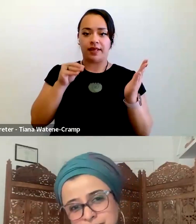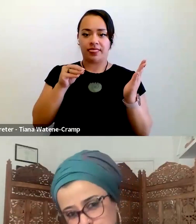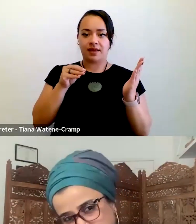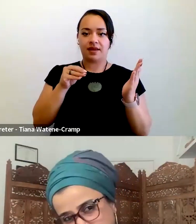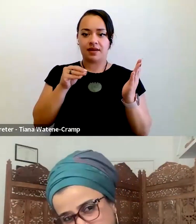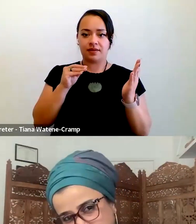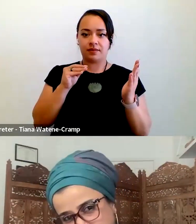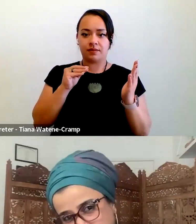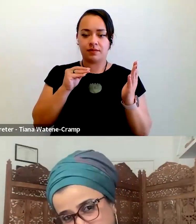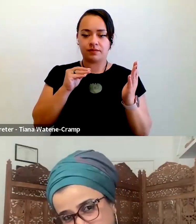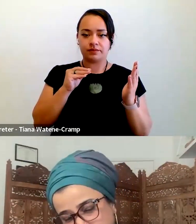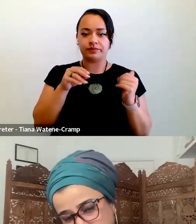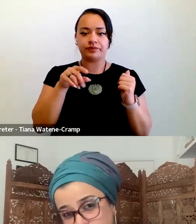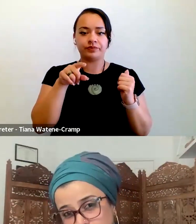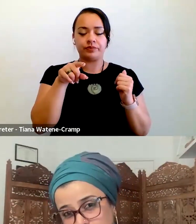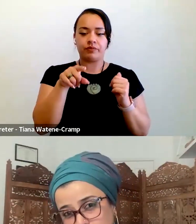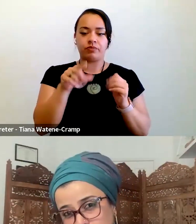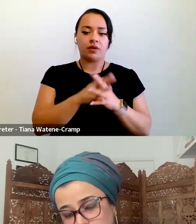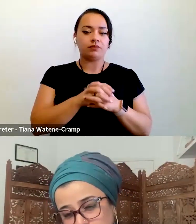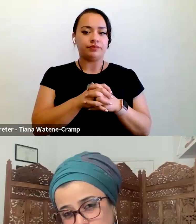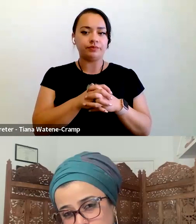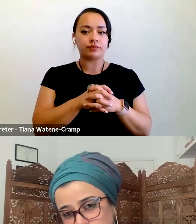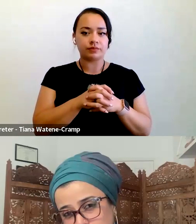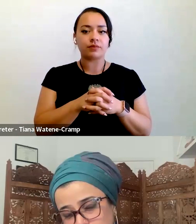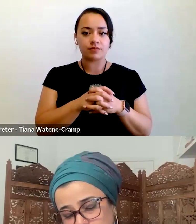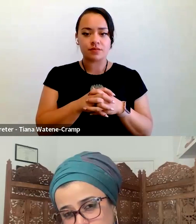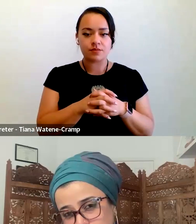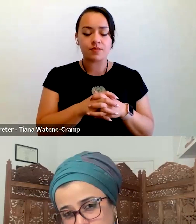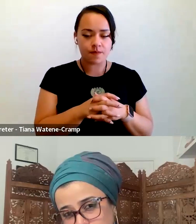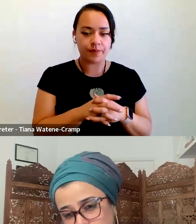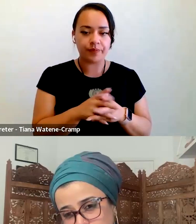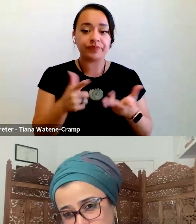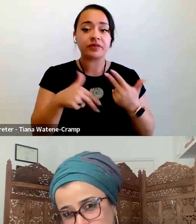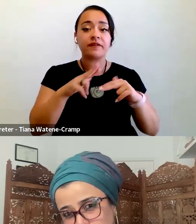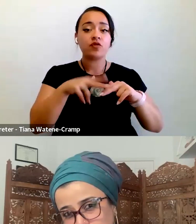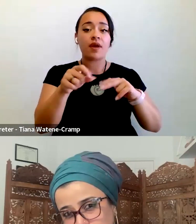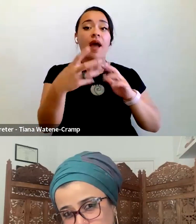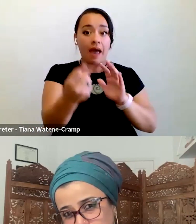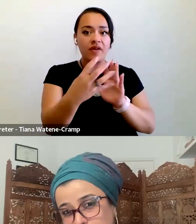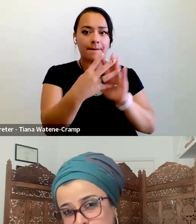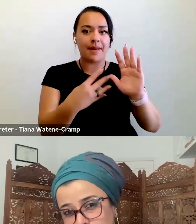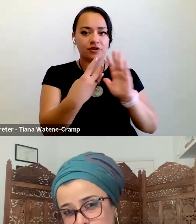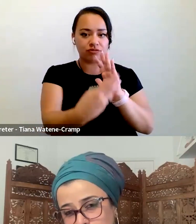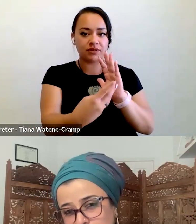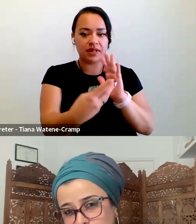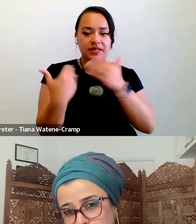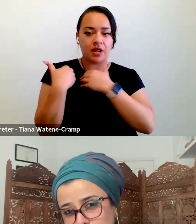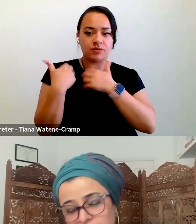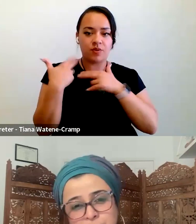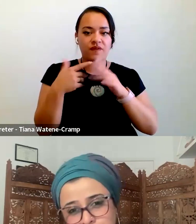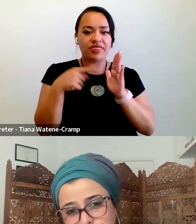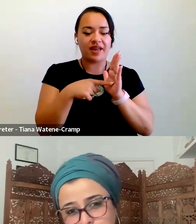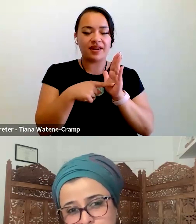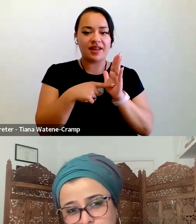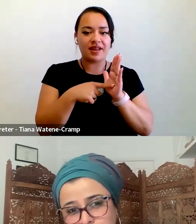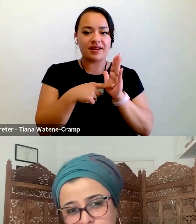I was just going to say, Tasneem, and actually, if you have a matrix that accounts for that, then it does serve like a quota. You know,